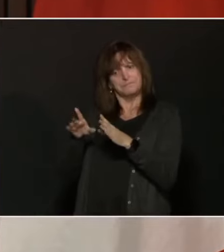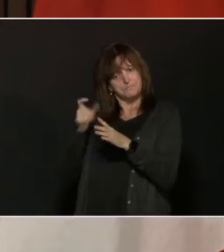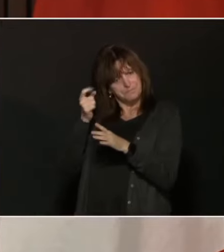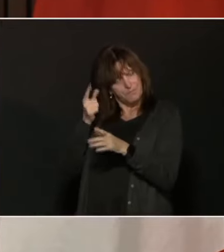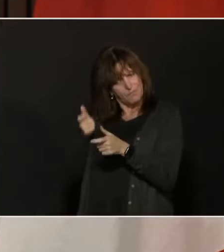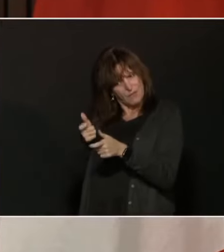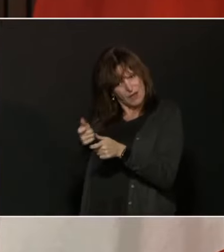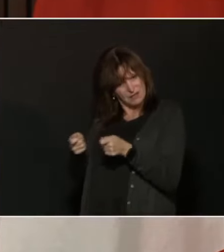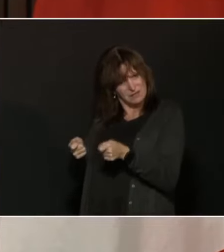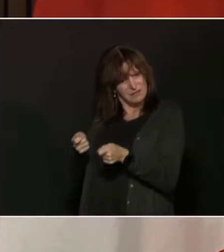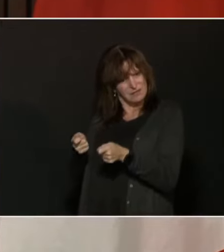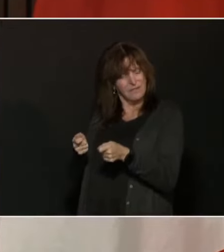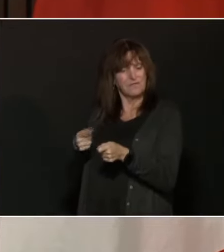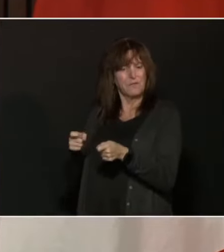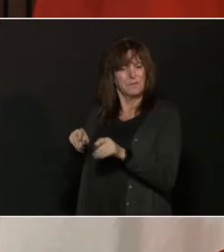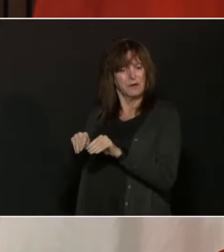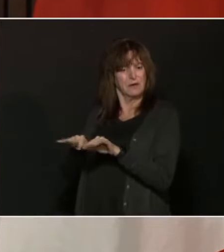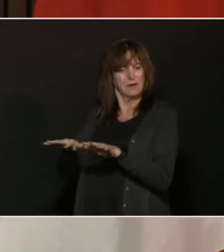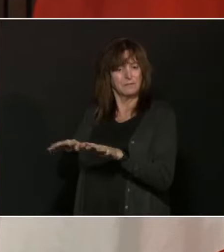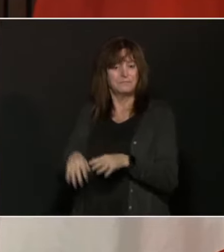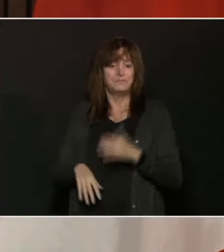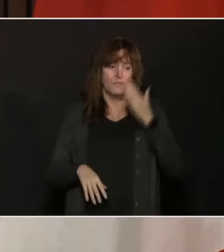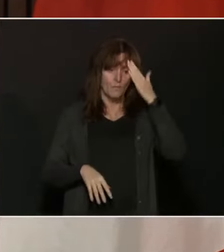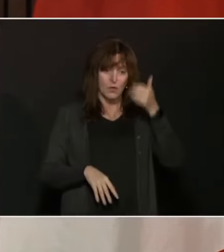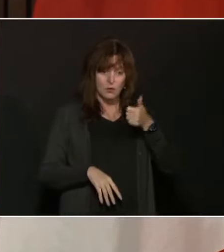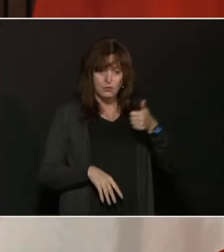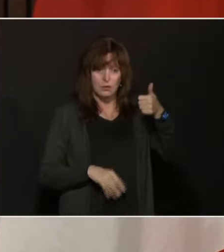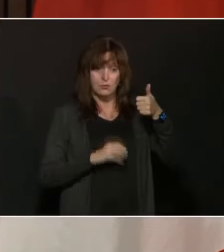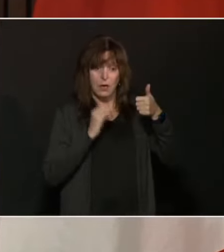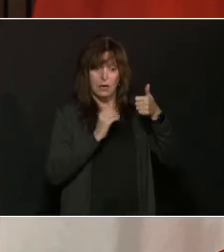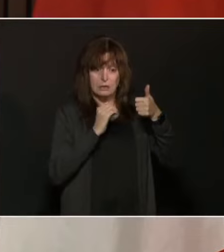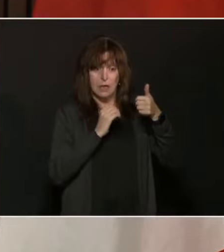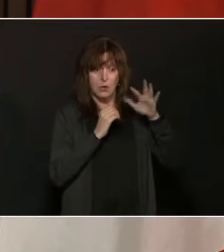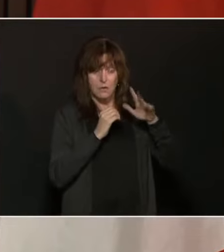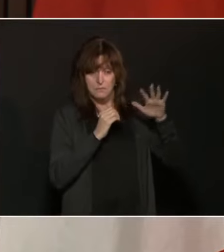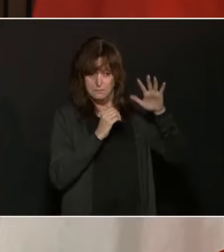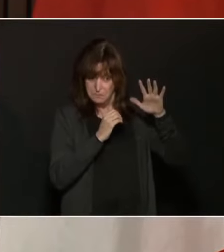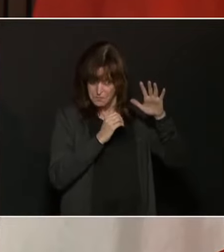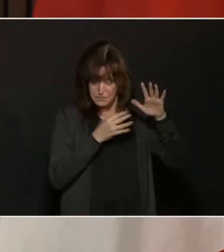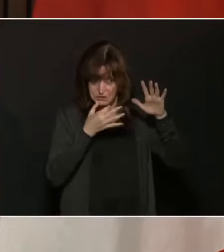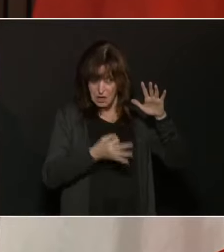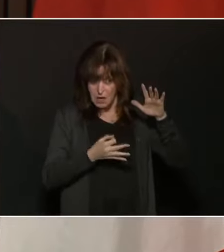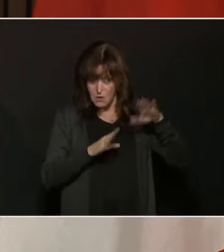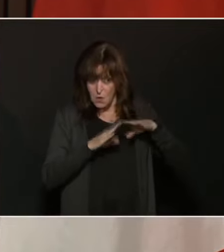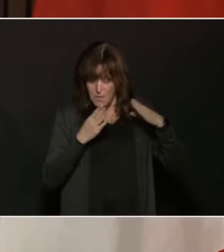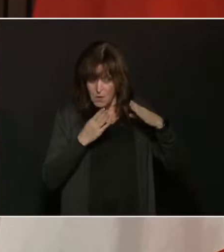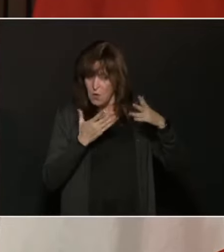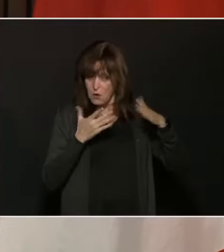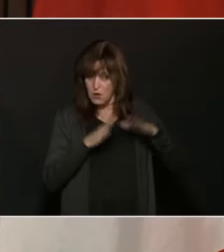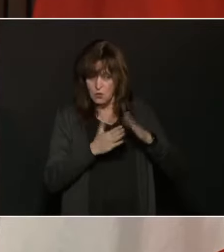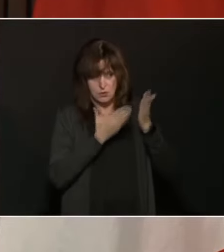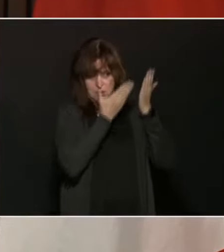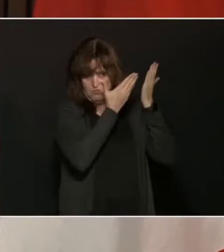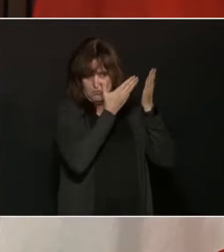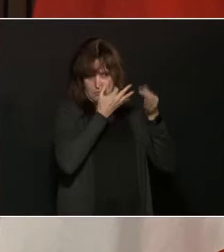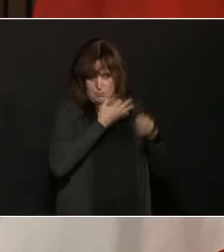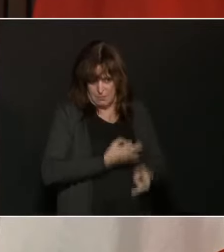for the province's leaders, and it may require different approaches in different regions. It's not easy, but it is